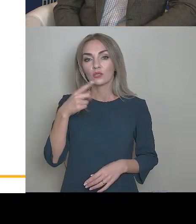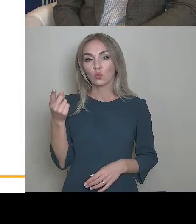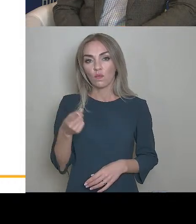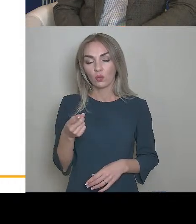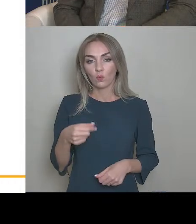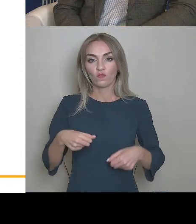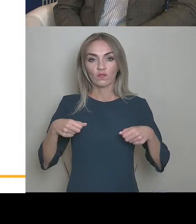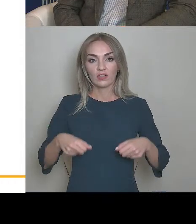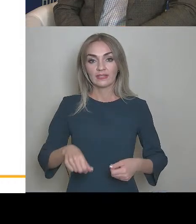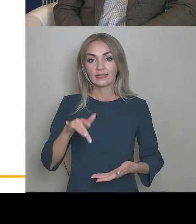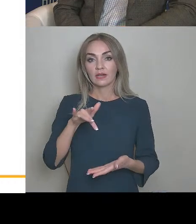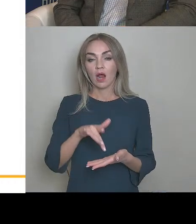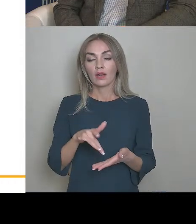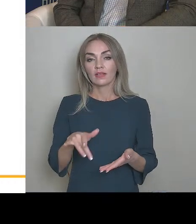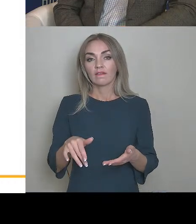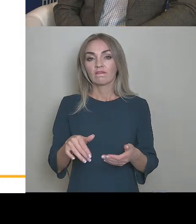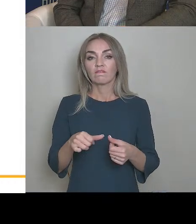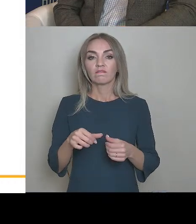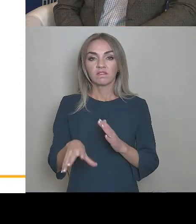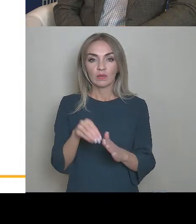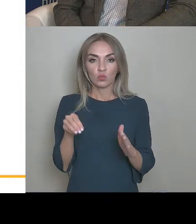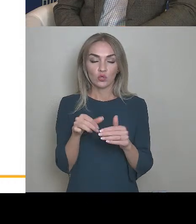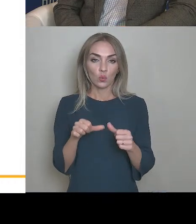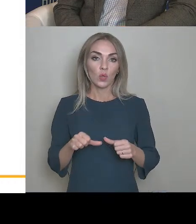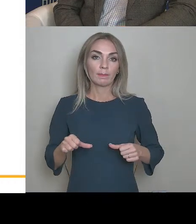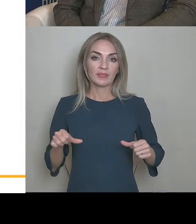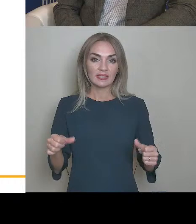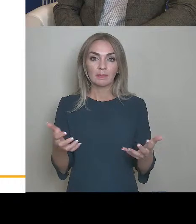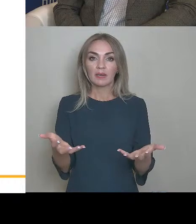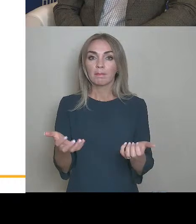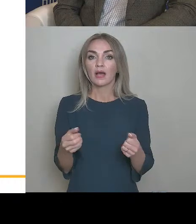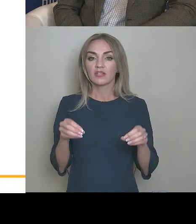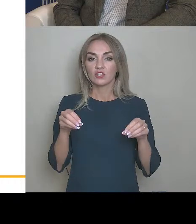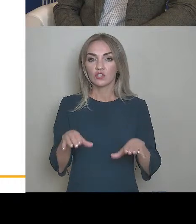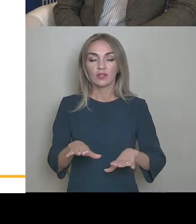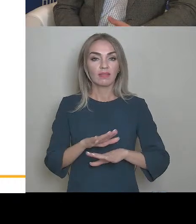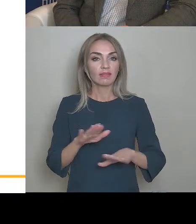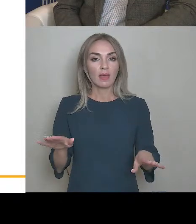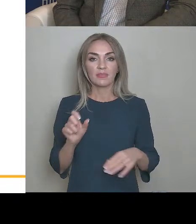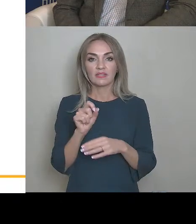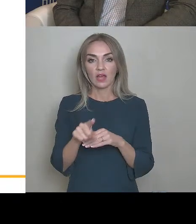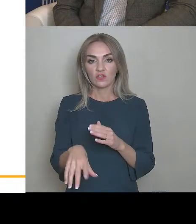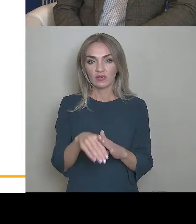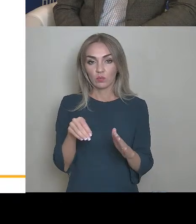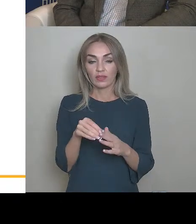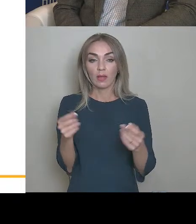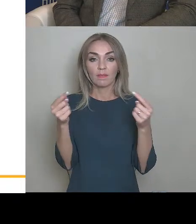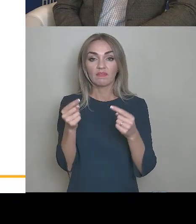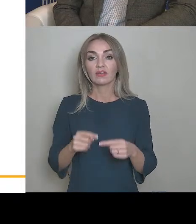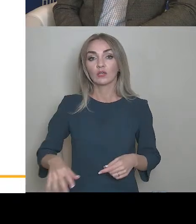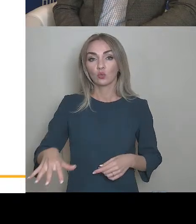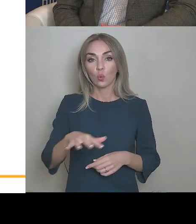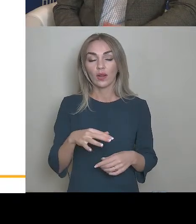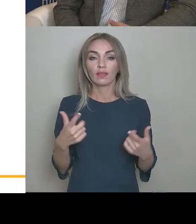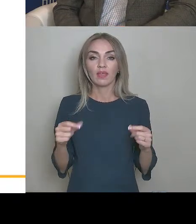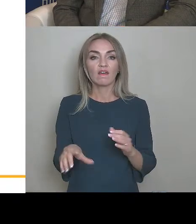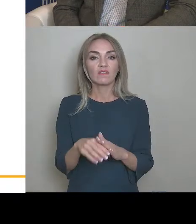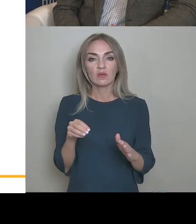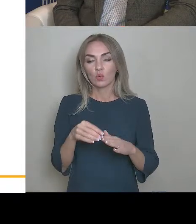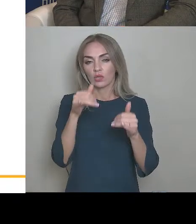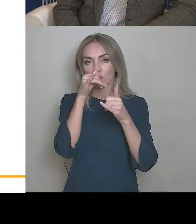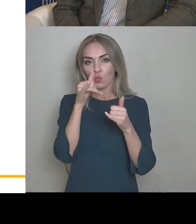additionally, it was emphasized that the Central Electoral Commission has an authority not